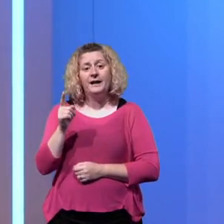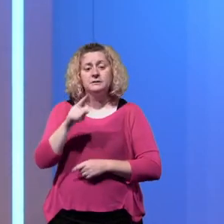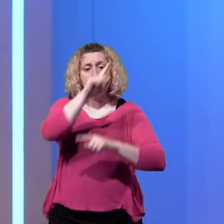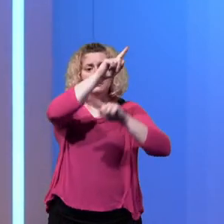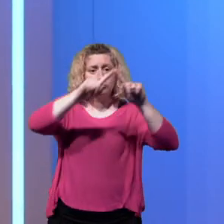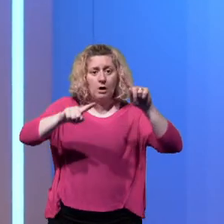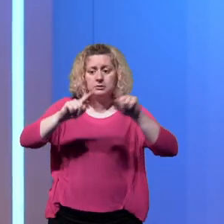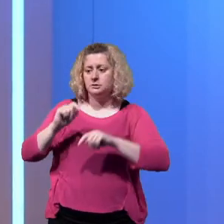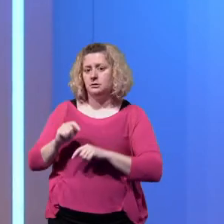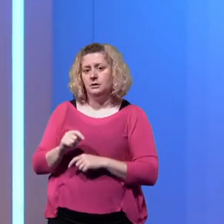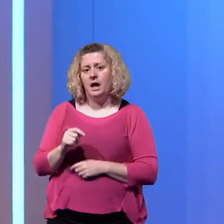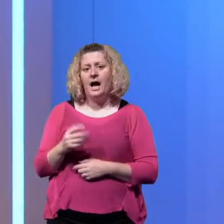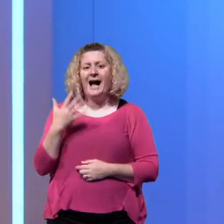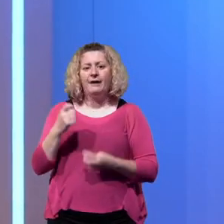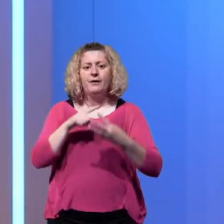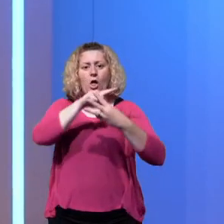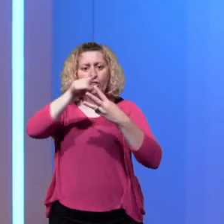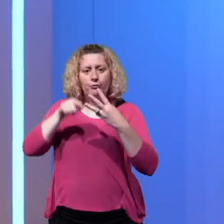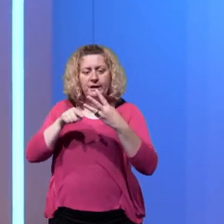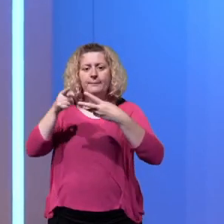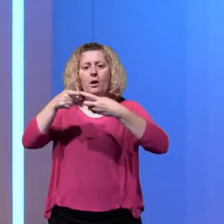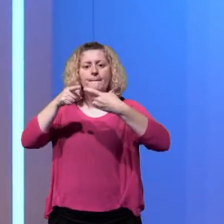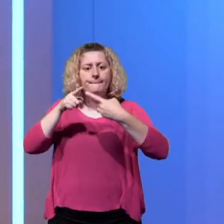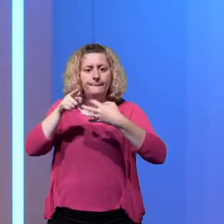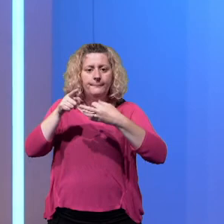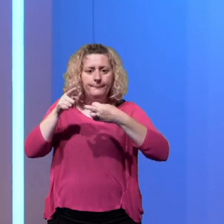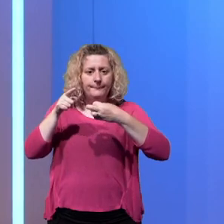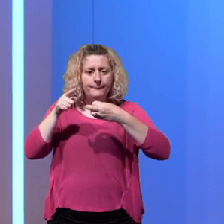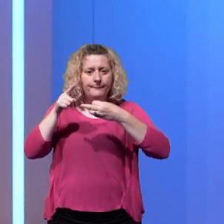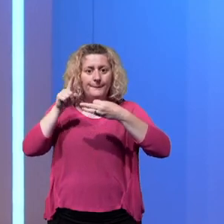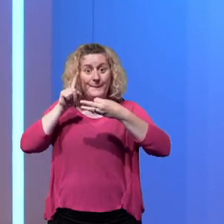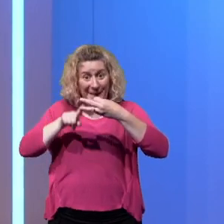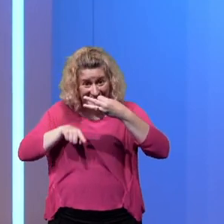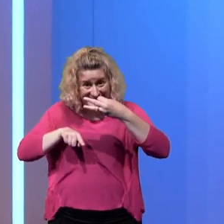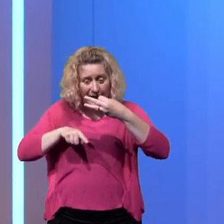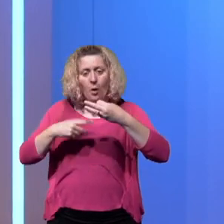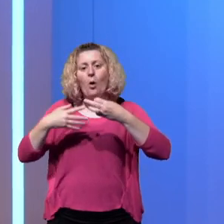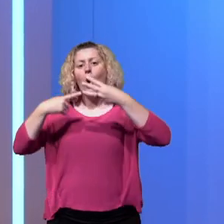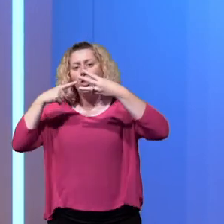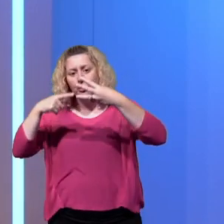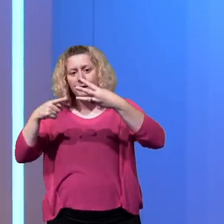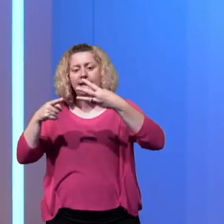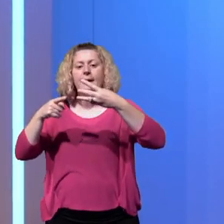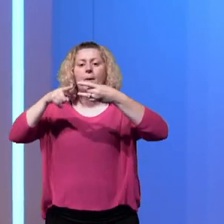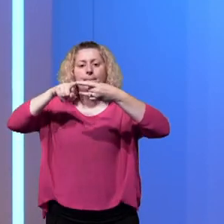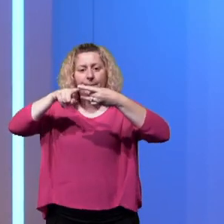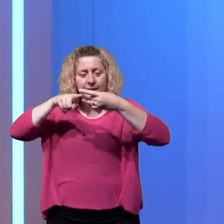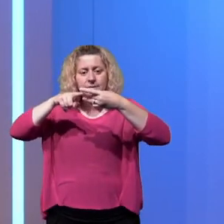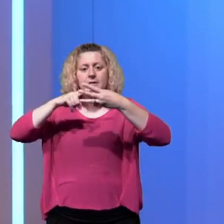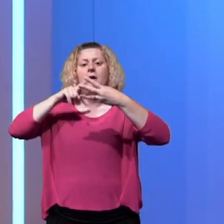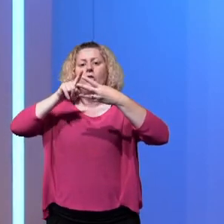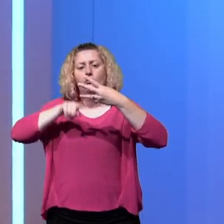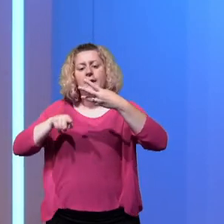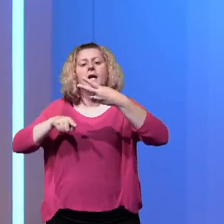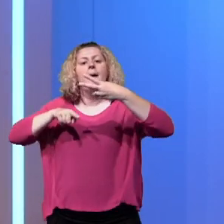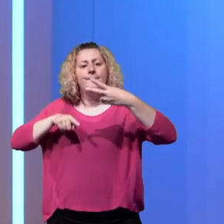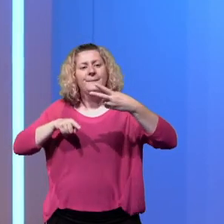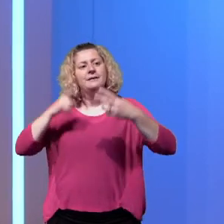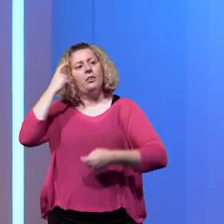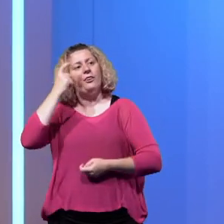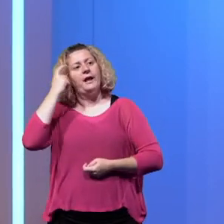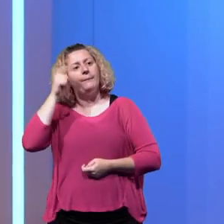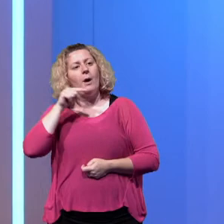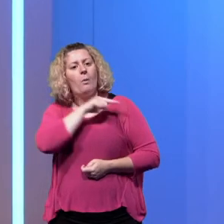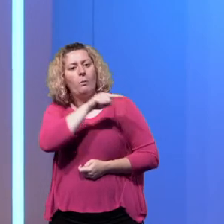What happens if I miss each one out? So that we're teaching the whole gospel and living by it too. And which